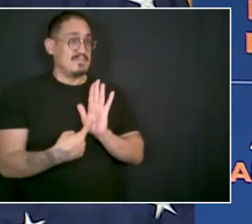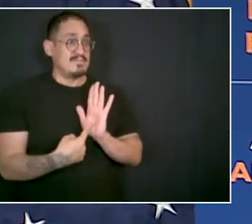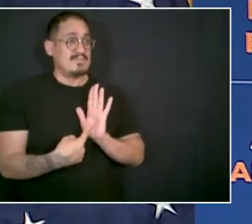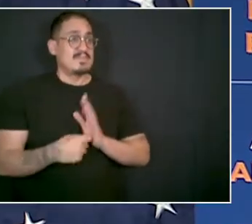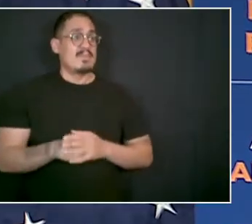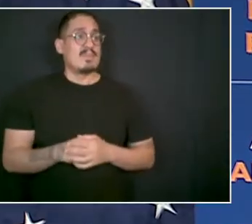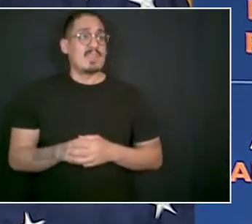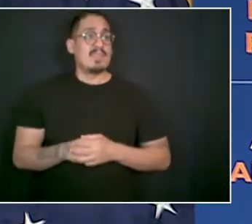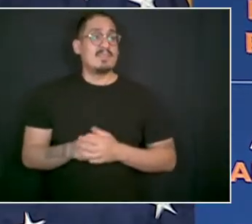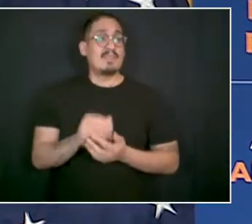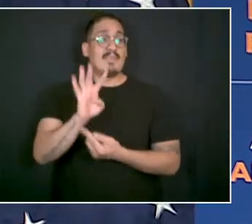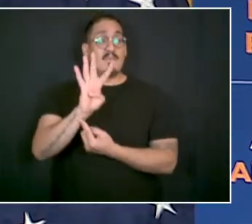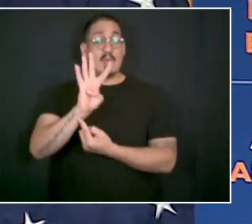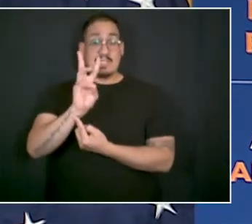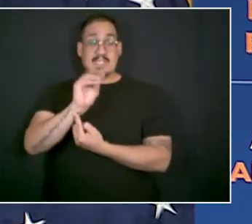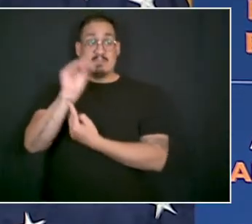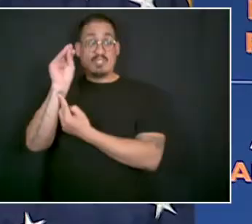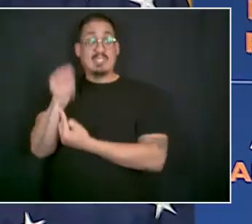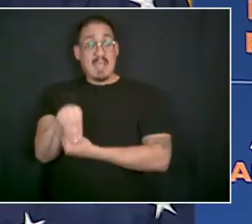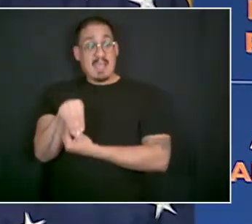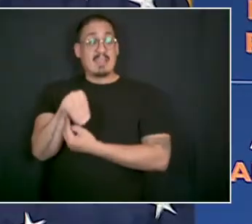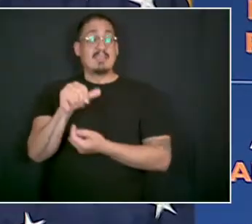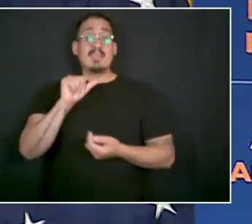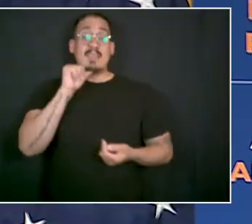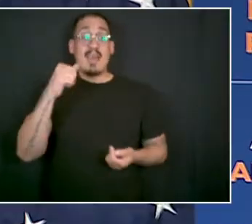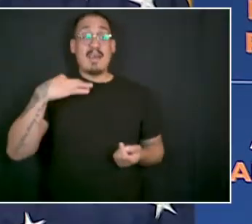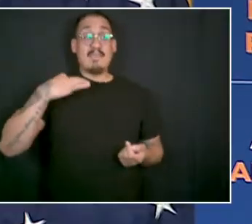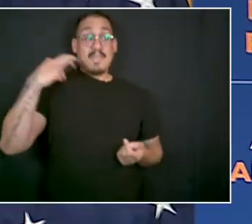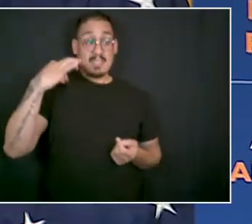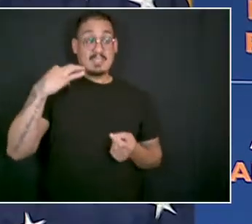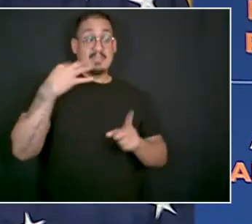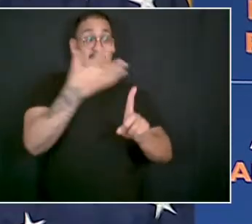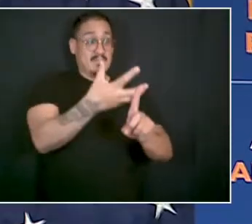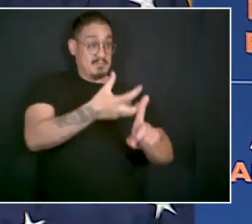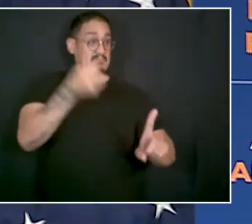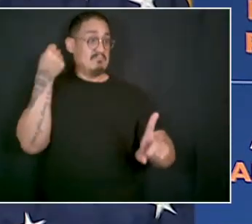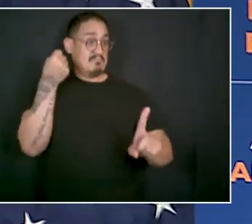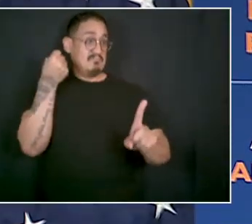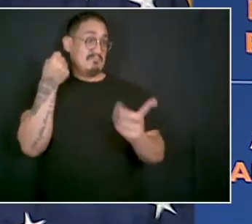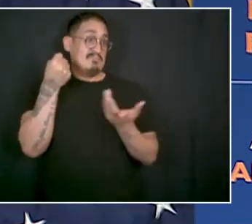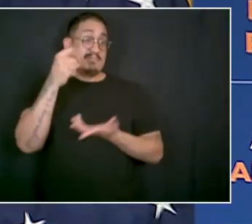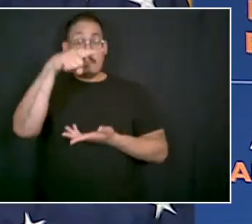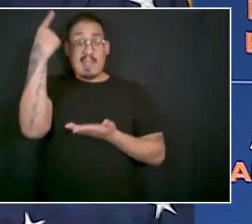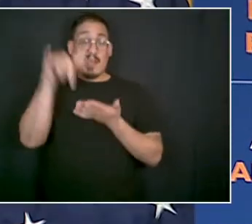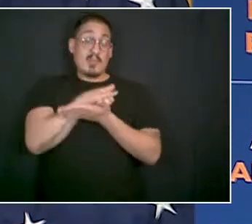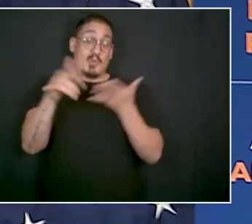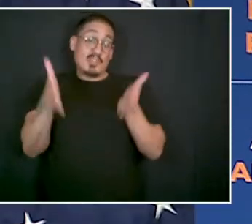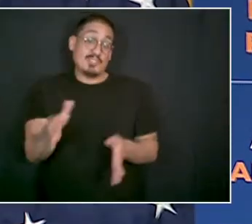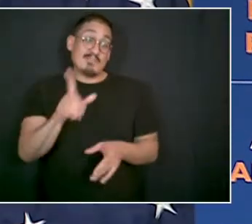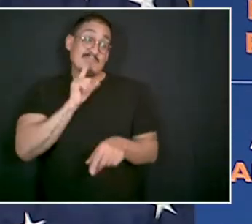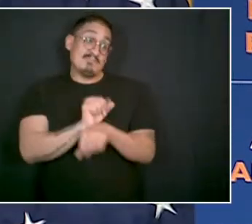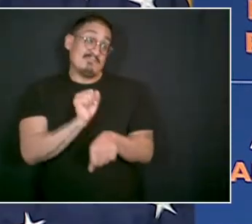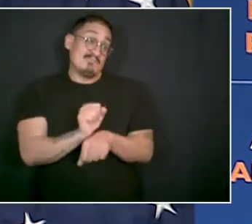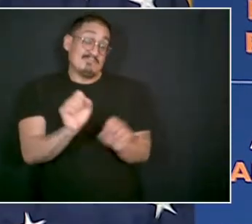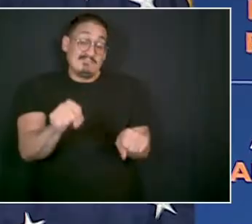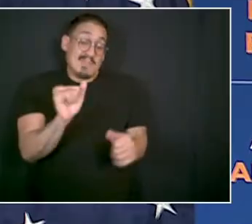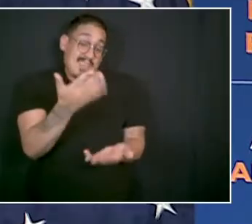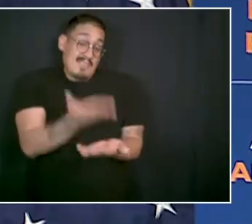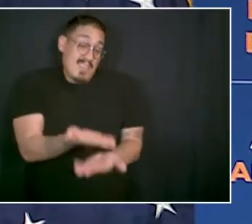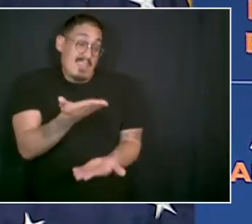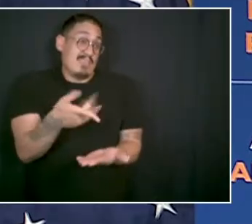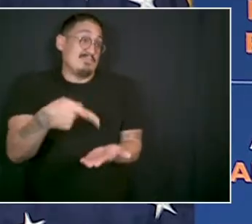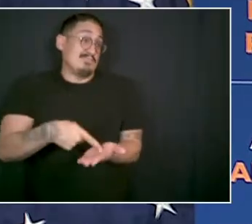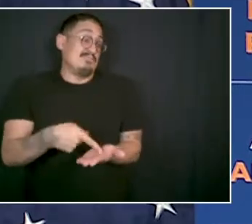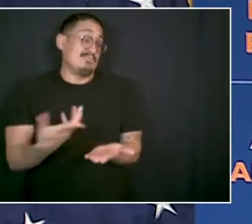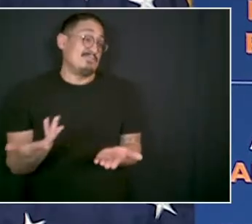New Yorkers. We are not going to say, hey, this person needs to be involuntarily removed, but hold